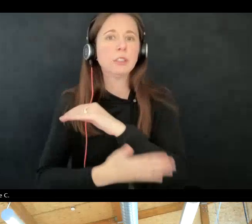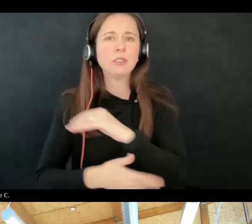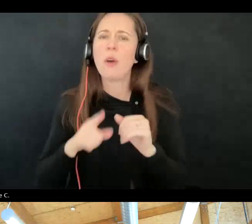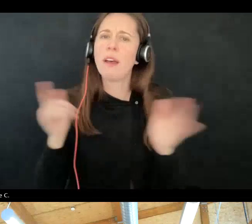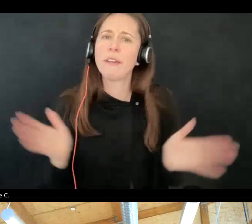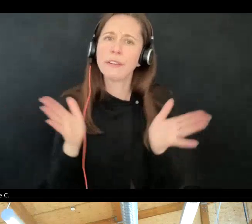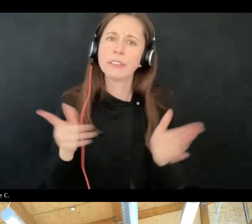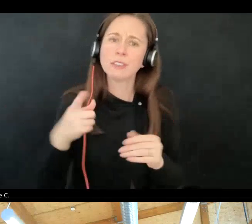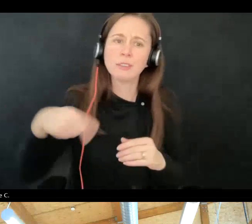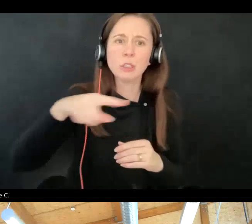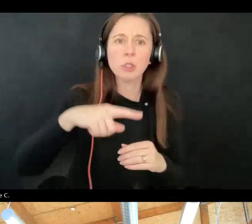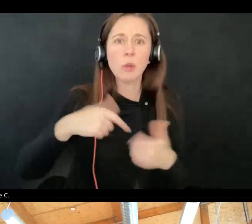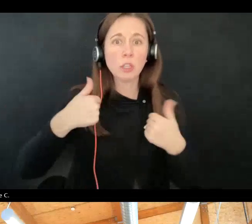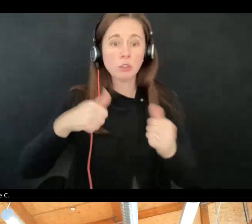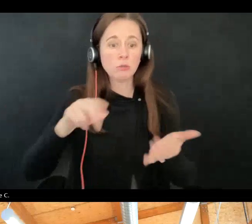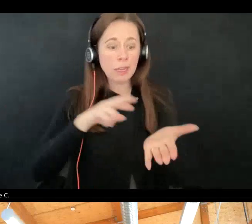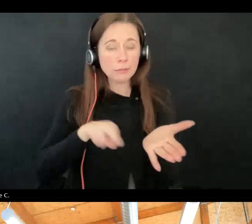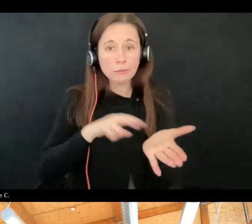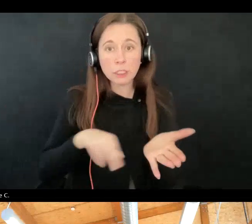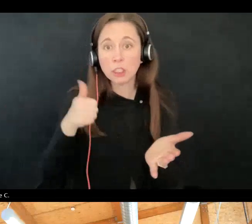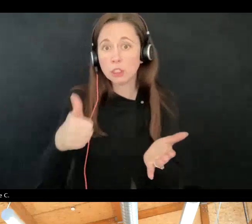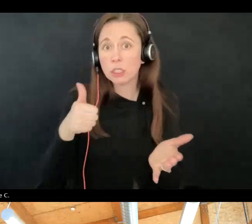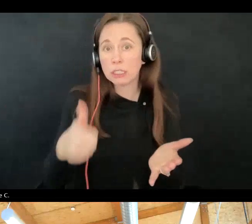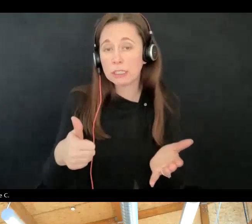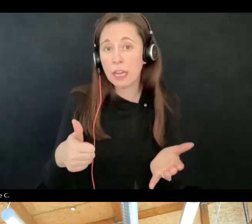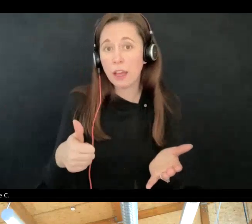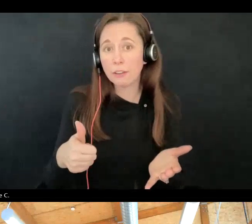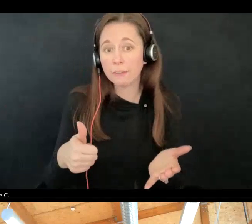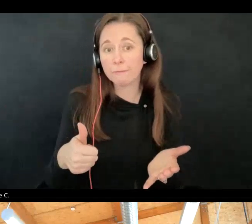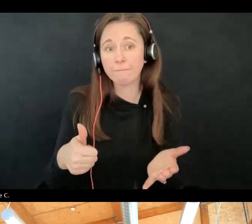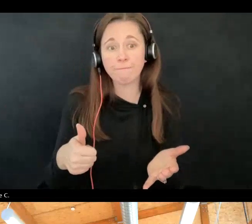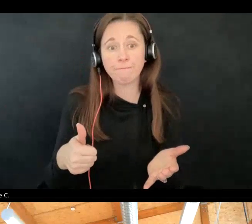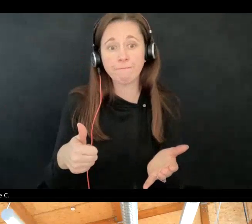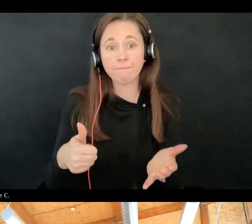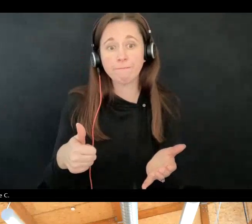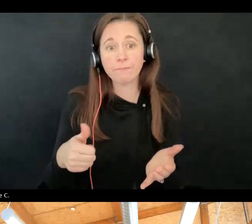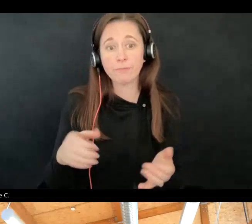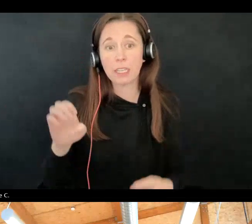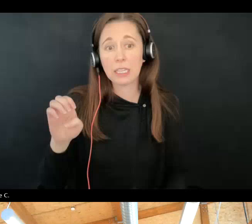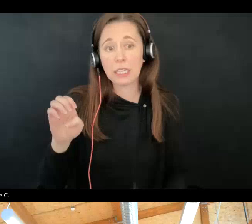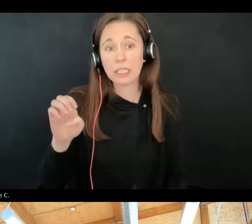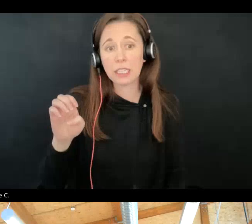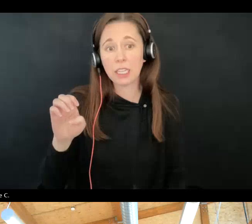Environmental economic credits, where you can put your money to